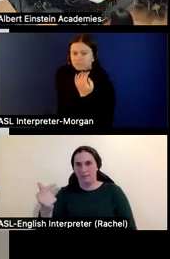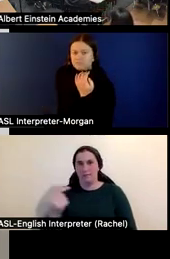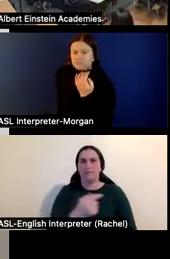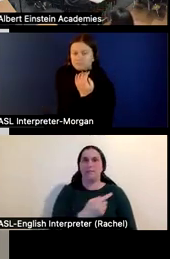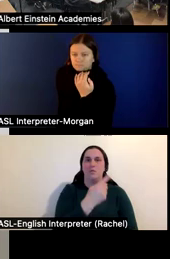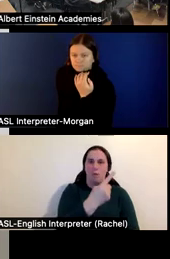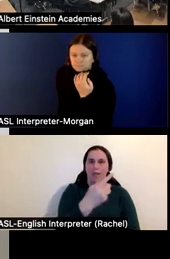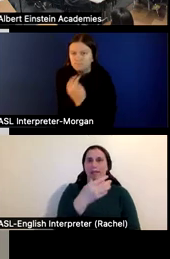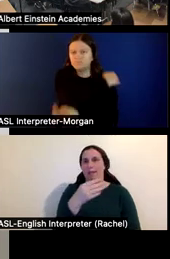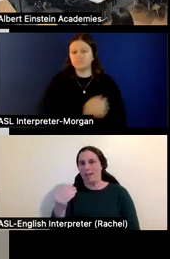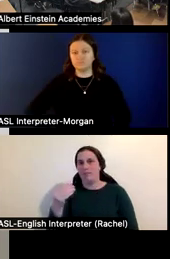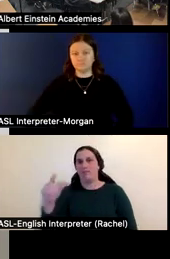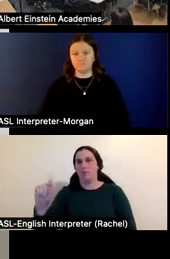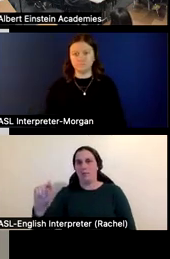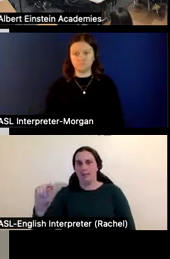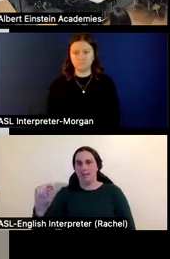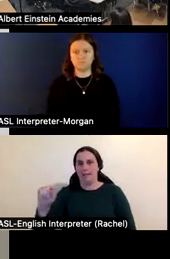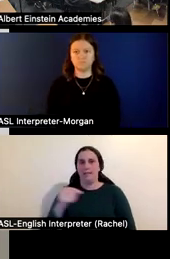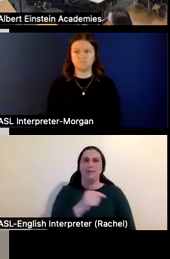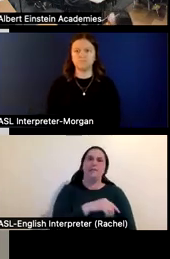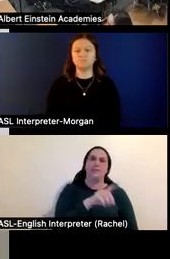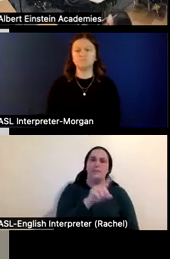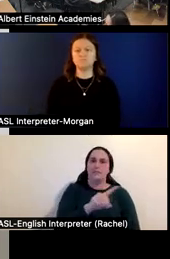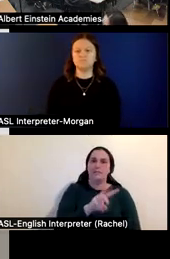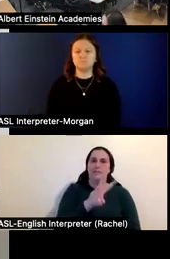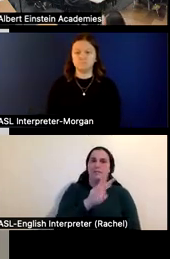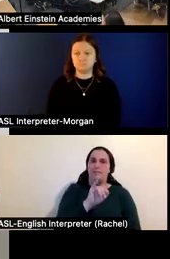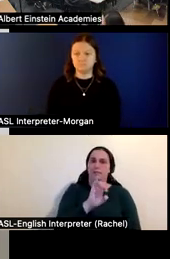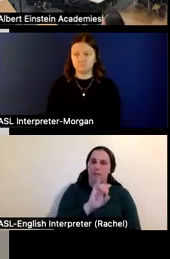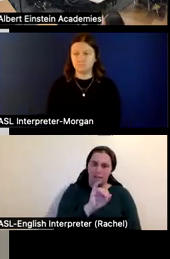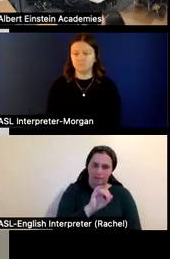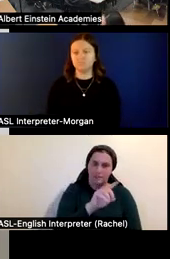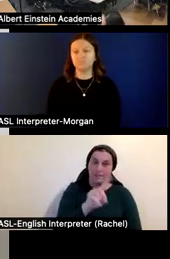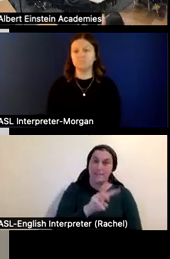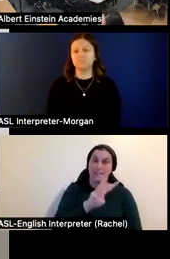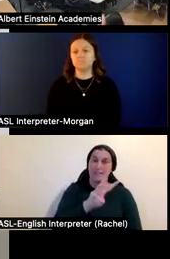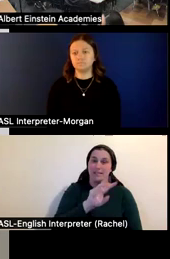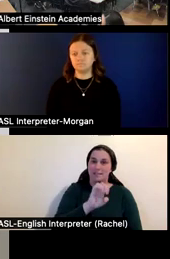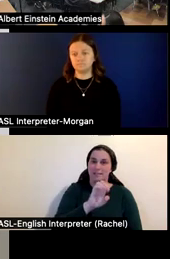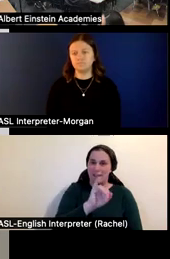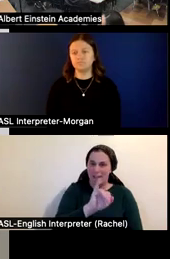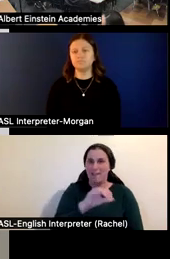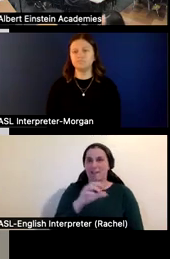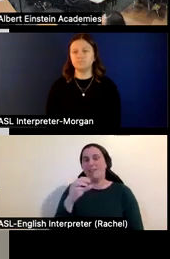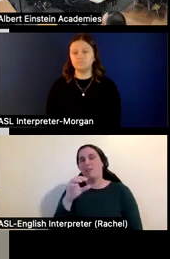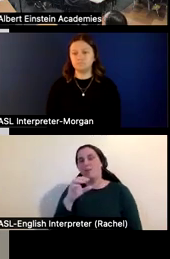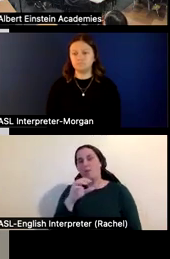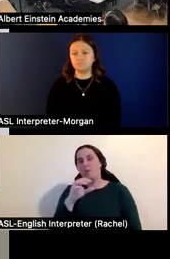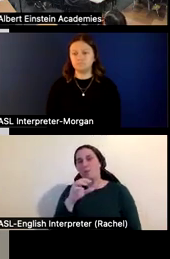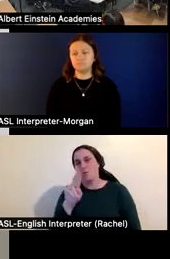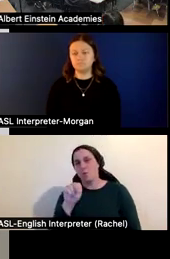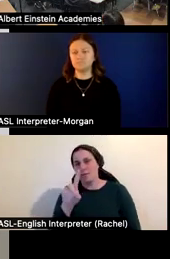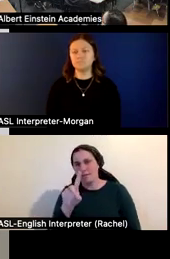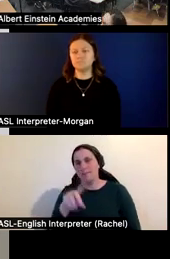is something confusing when we're teaching the math, but the other way. So 2